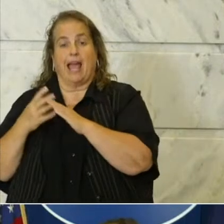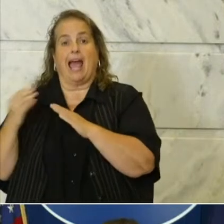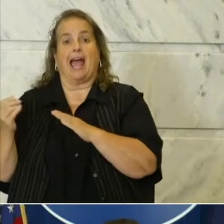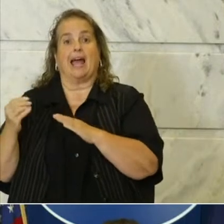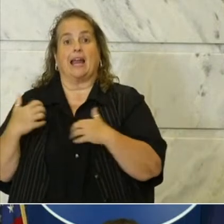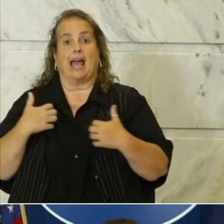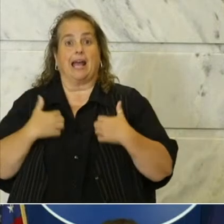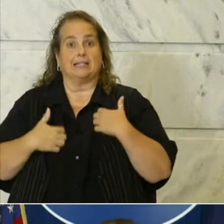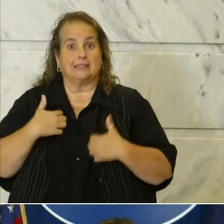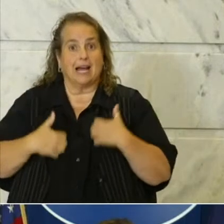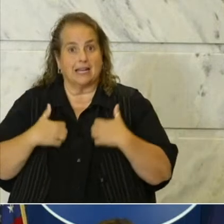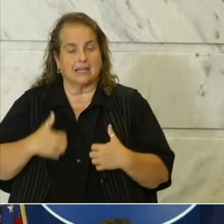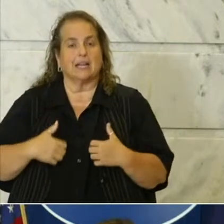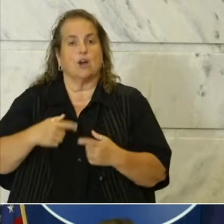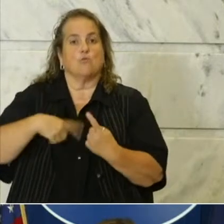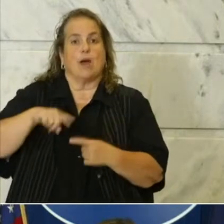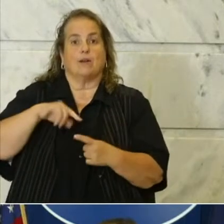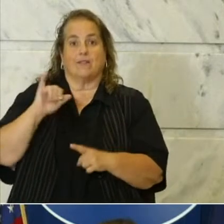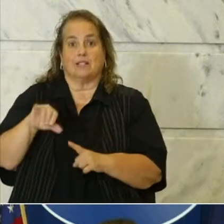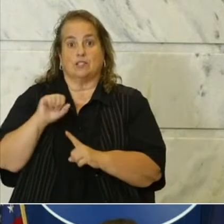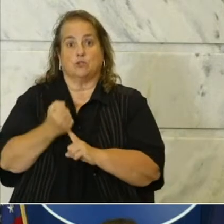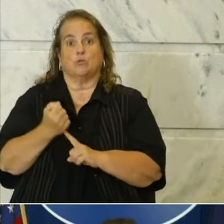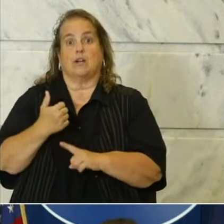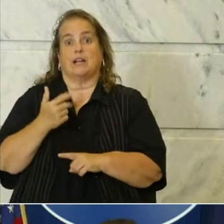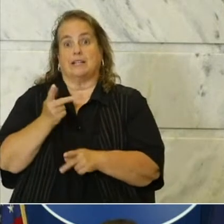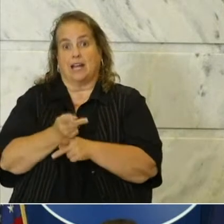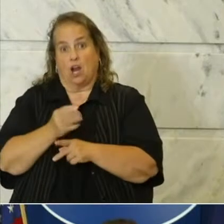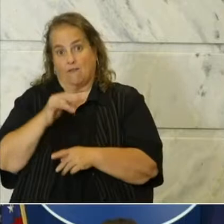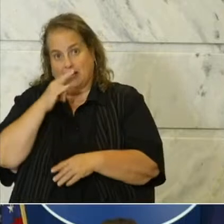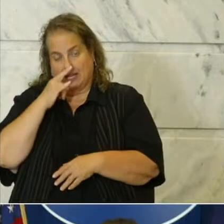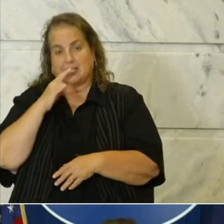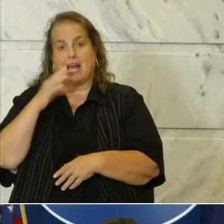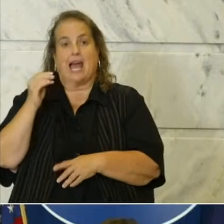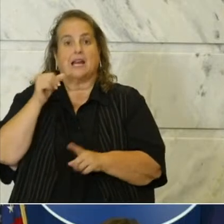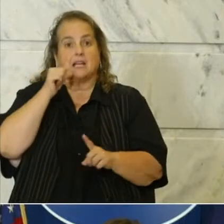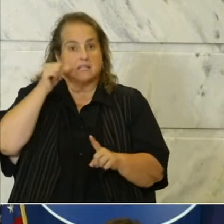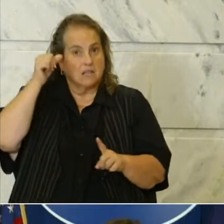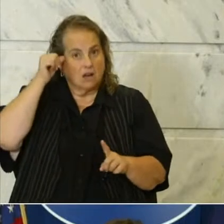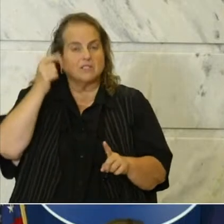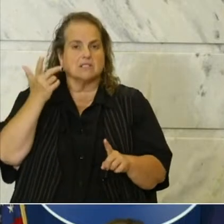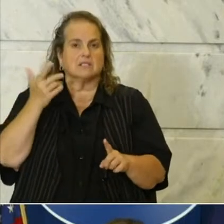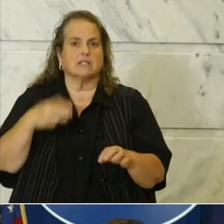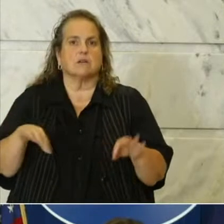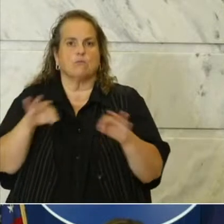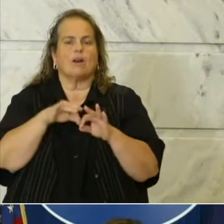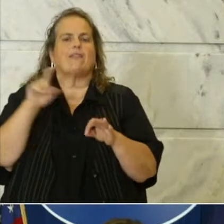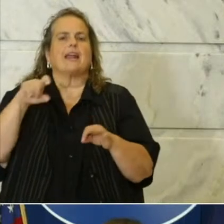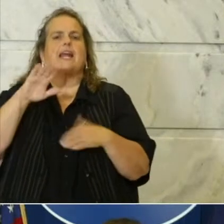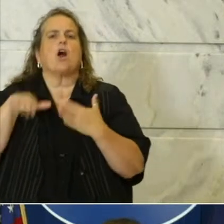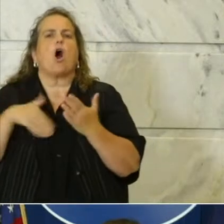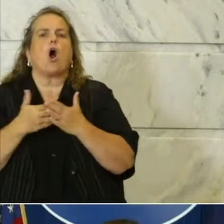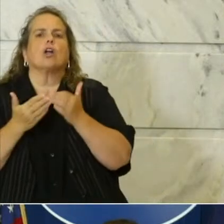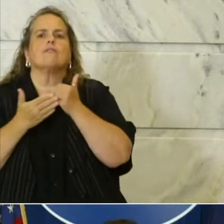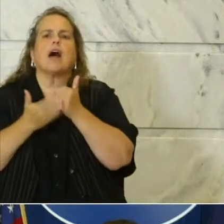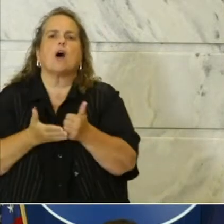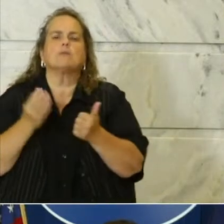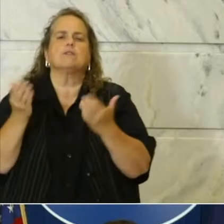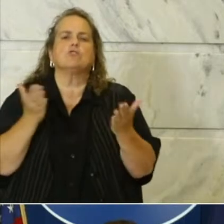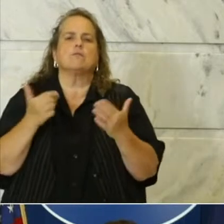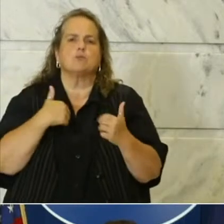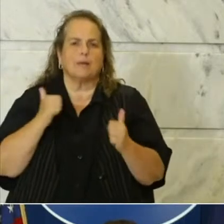around these circumstances have impacted our kids as well as adults, and they need all of the help and services that we can